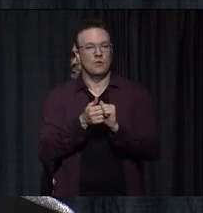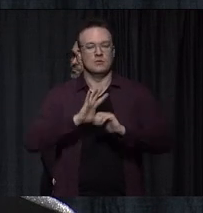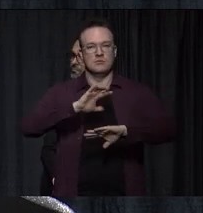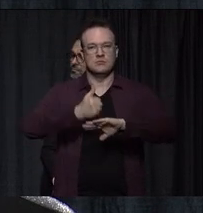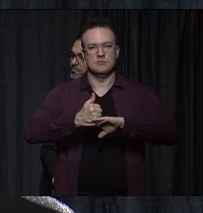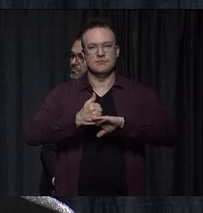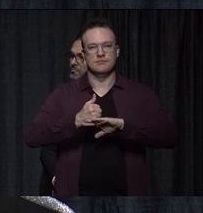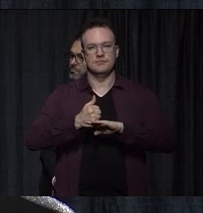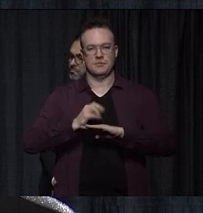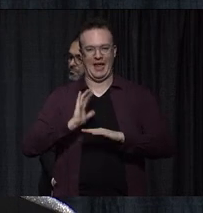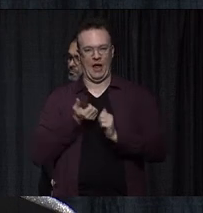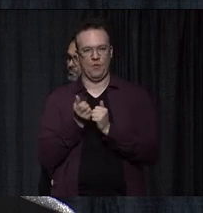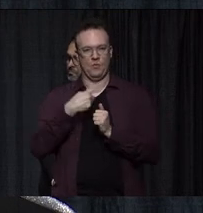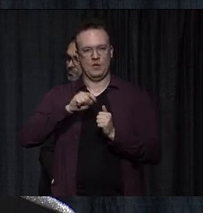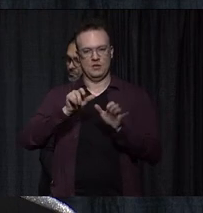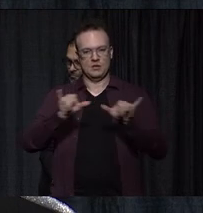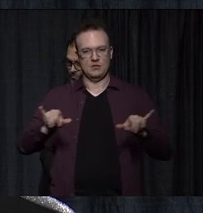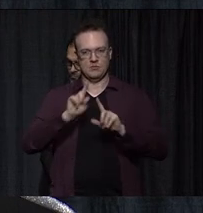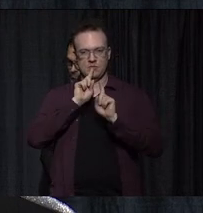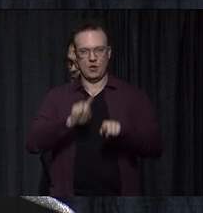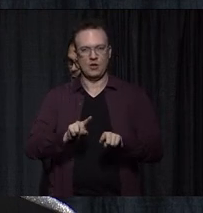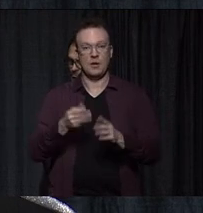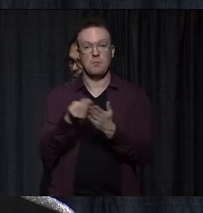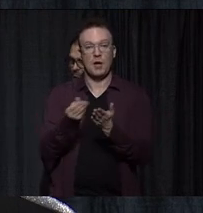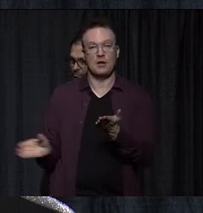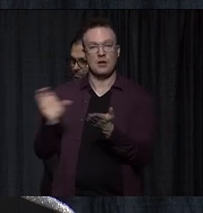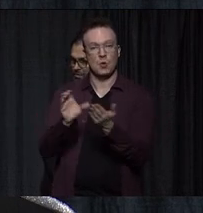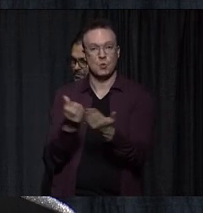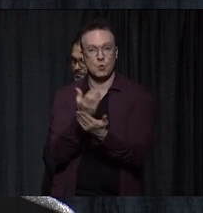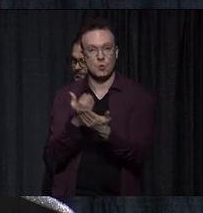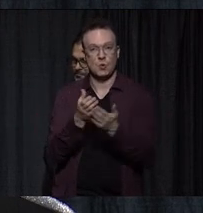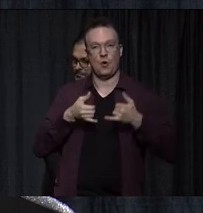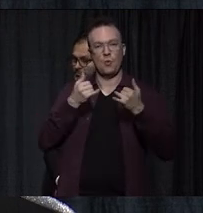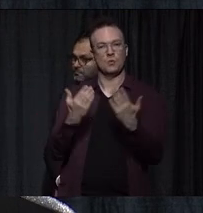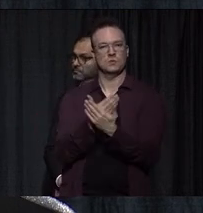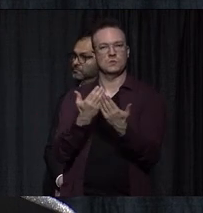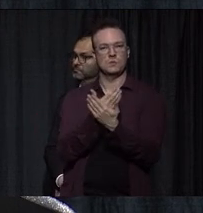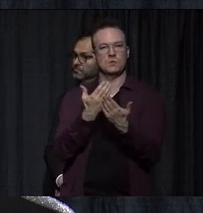systemic responses, new funding streams, new awards,